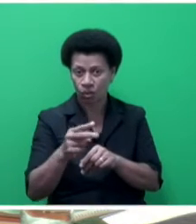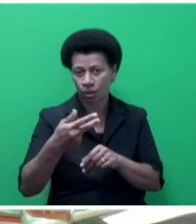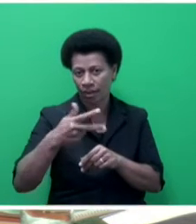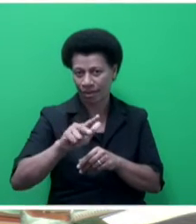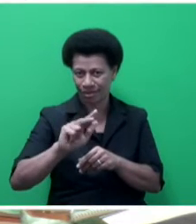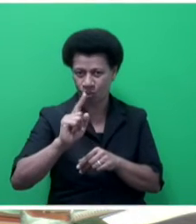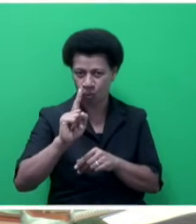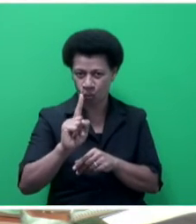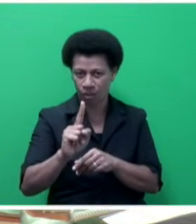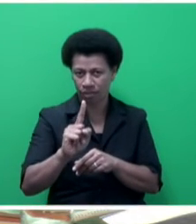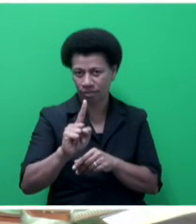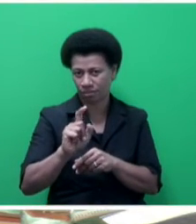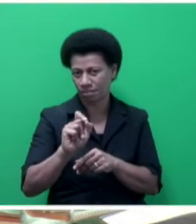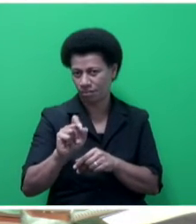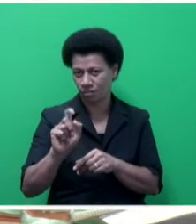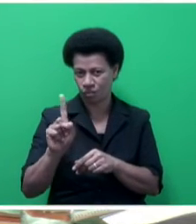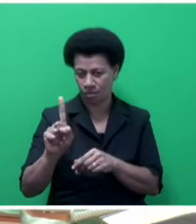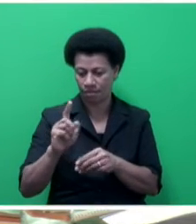$81.1 million.